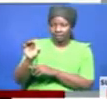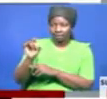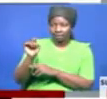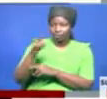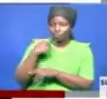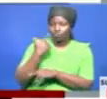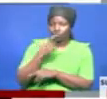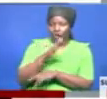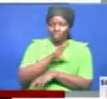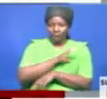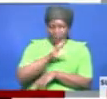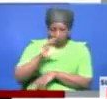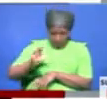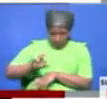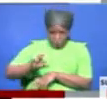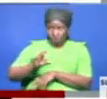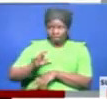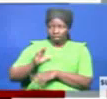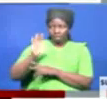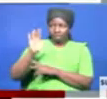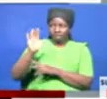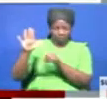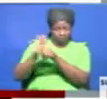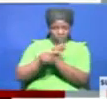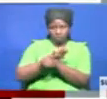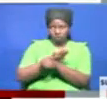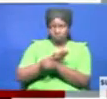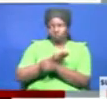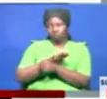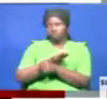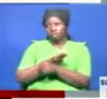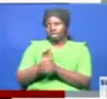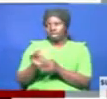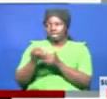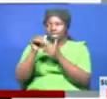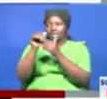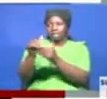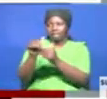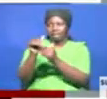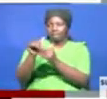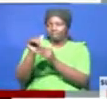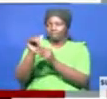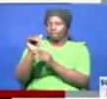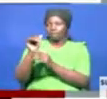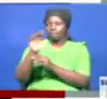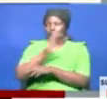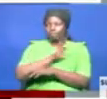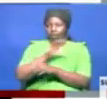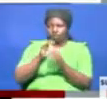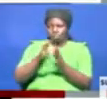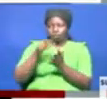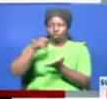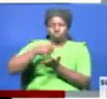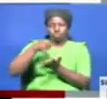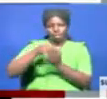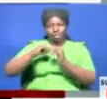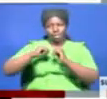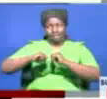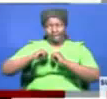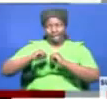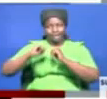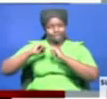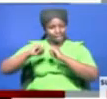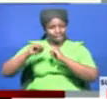commission in its entirety, as led by the commissioners, including the chair. The chair is not the